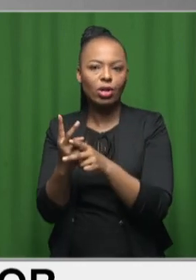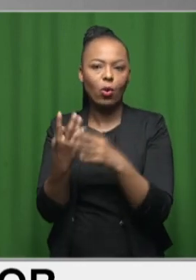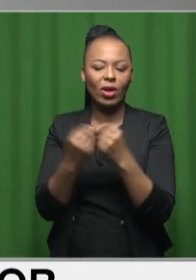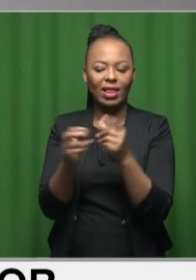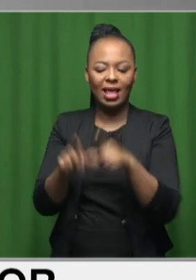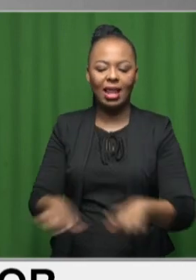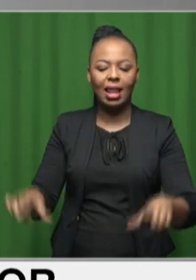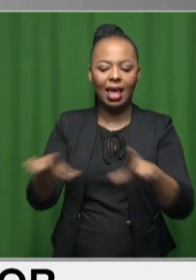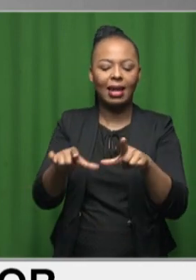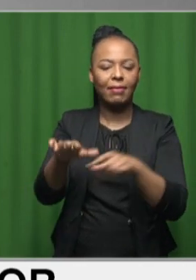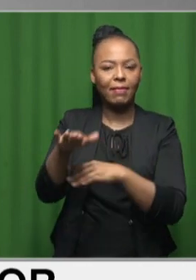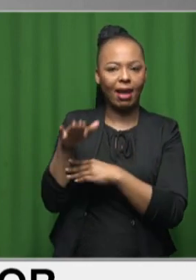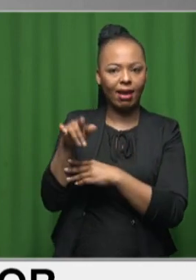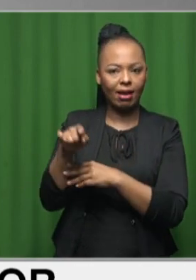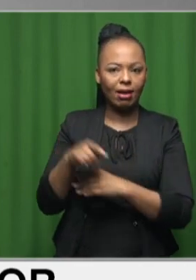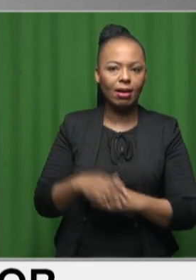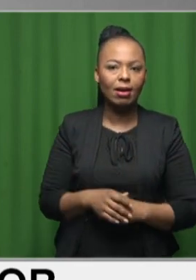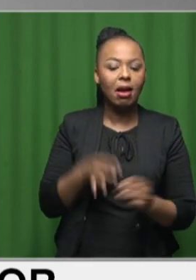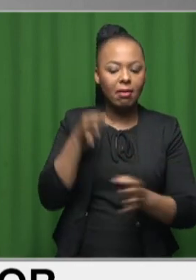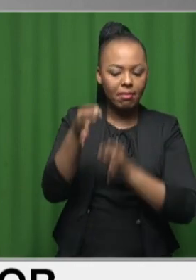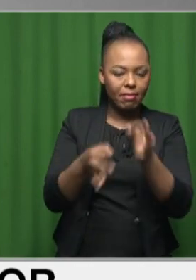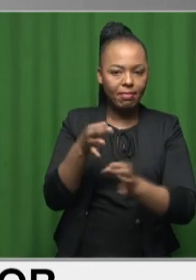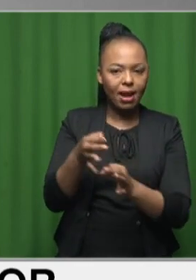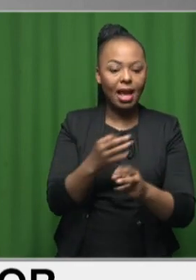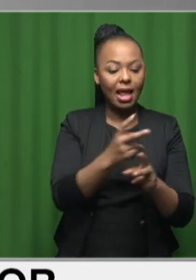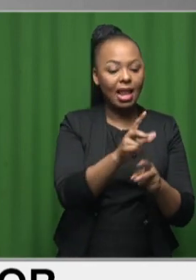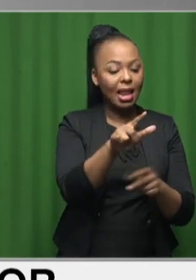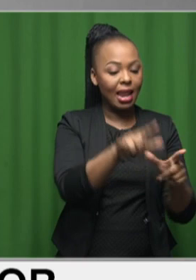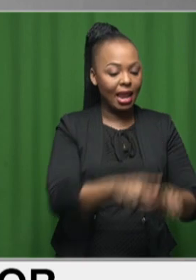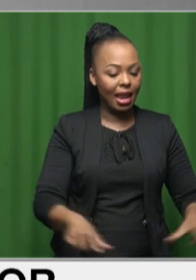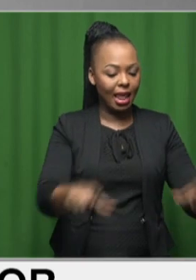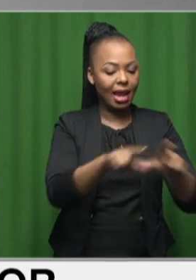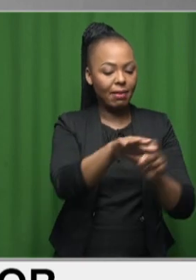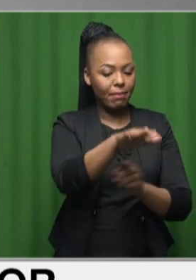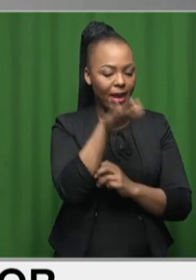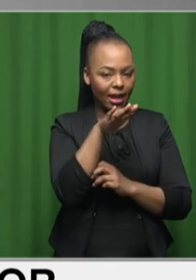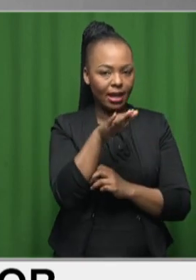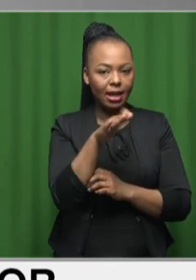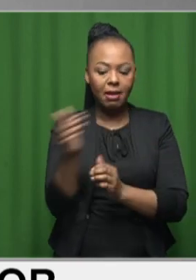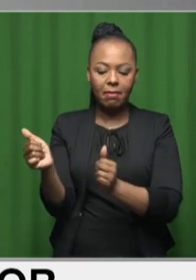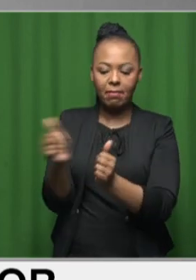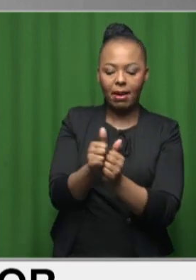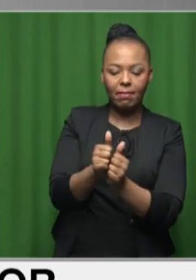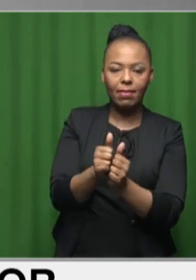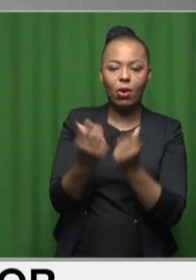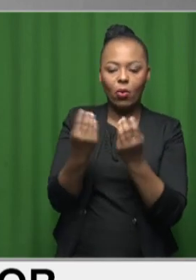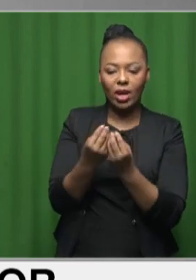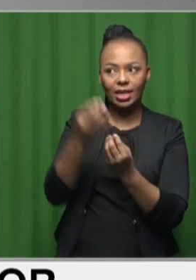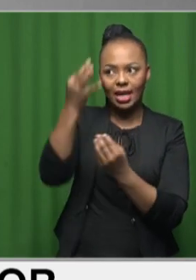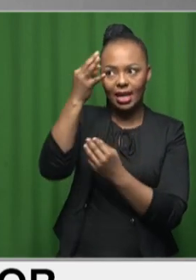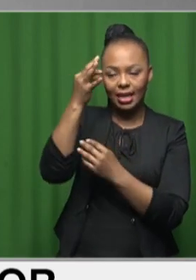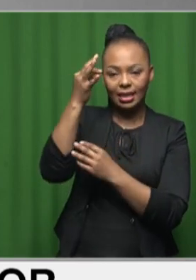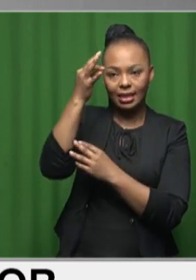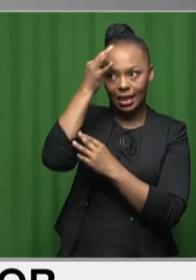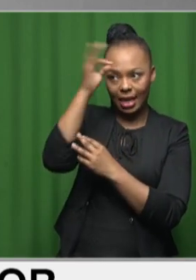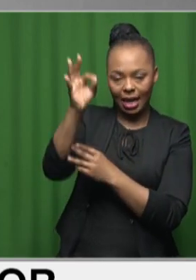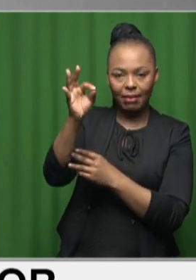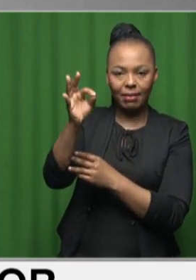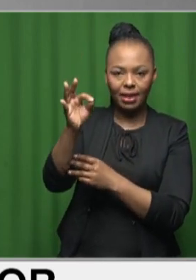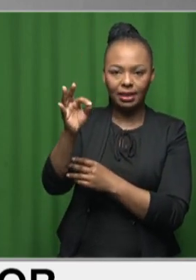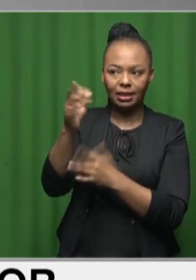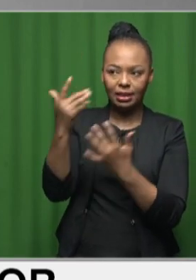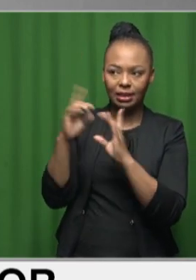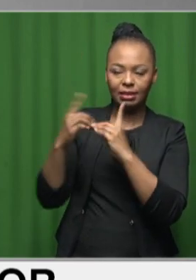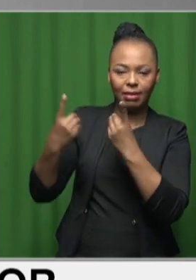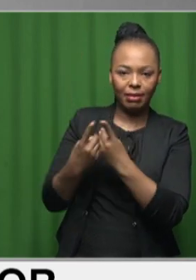indicated, the land bank, together with the department, would be coming out to the public just to